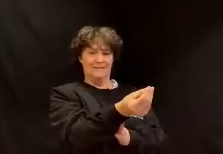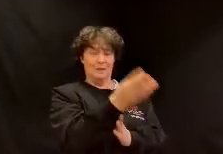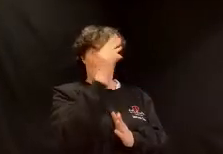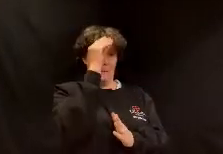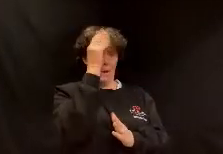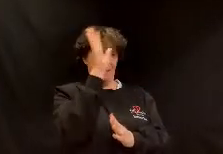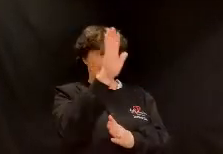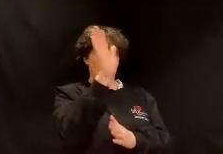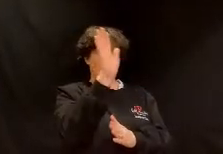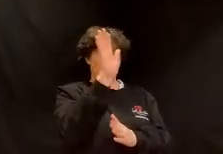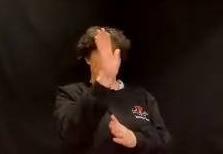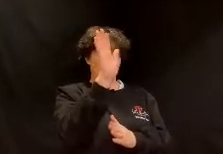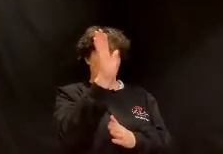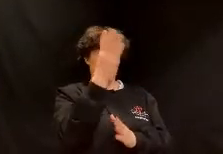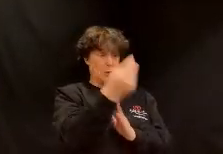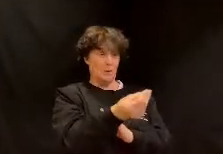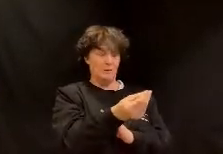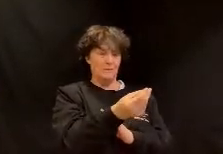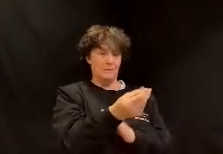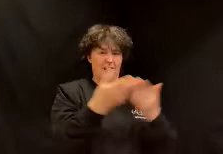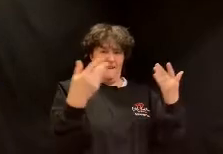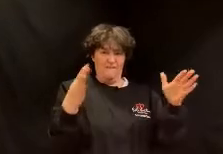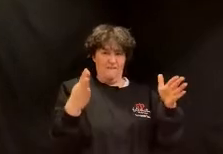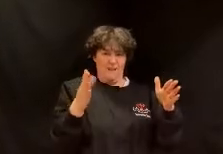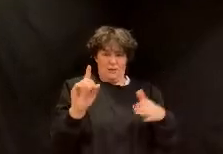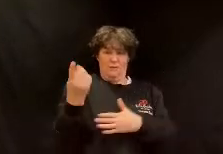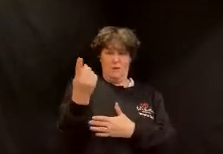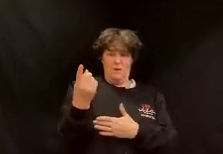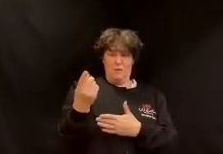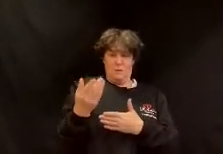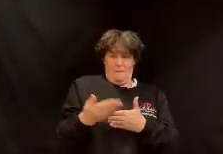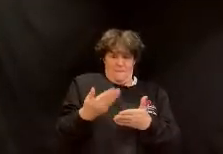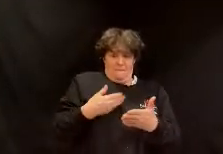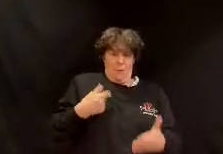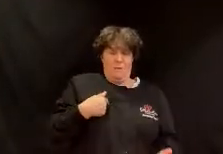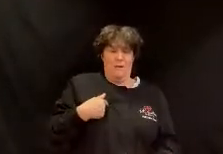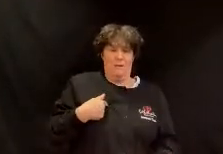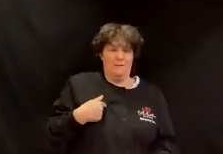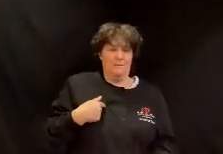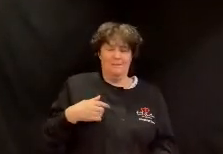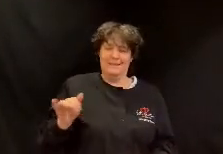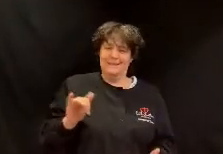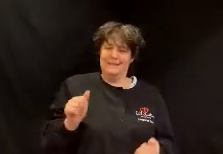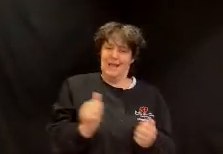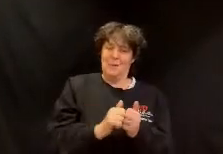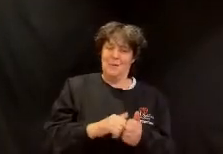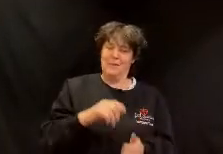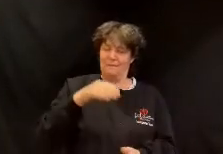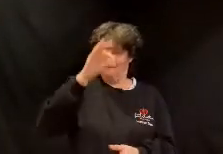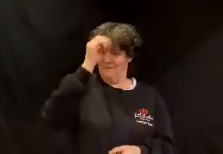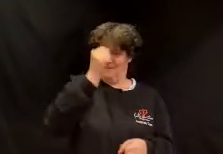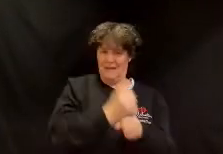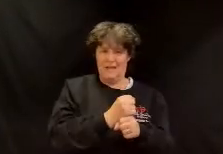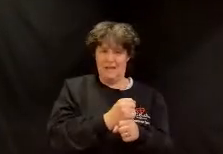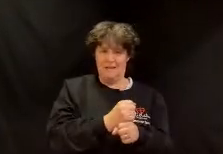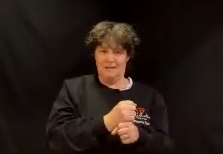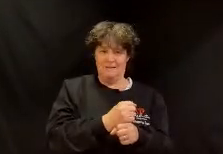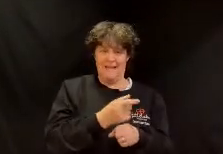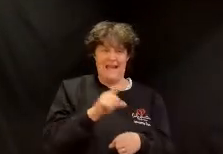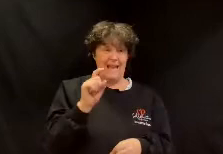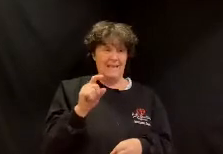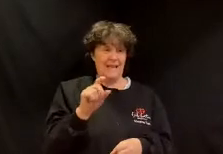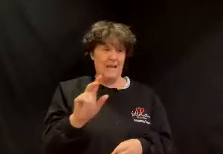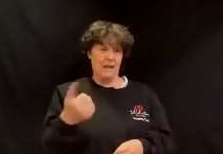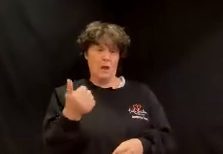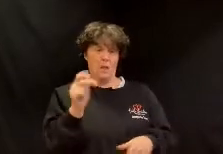Finished ahead of me, but it was the greatest thing ever. Because listen, it's the same way in our faith. See, you know what? I need people around me that's